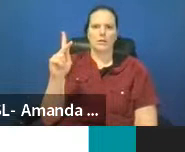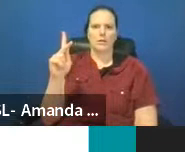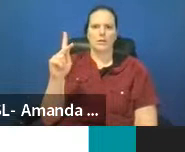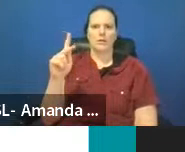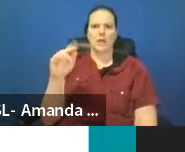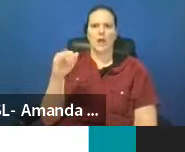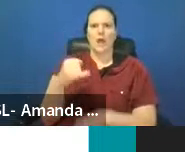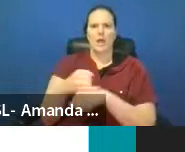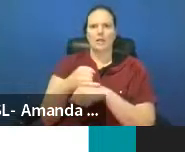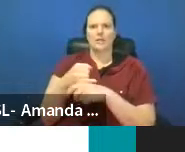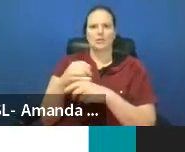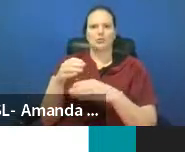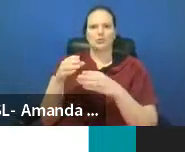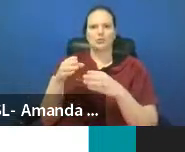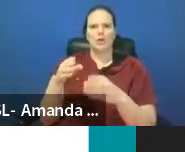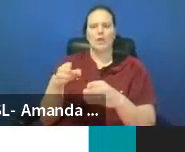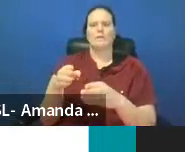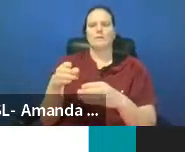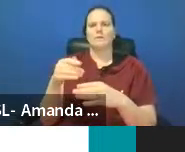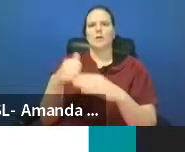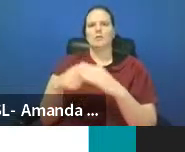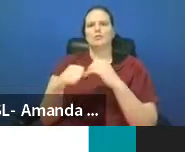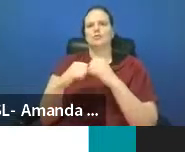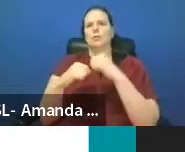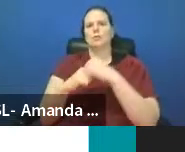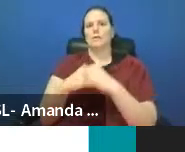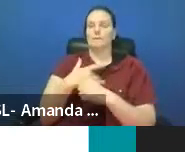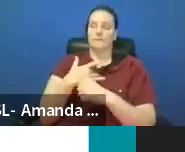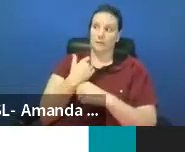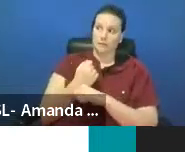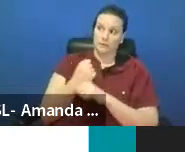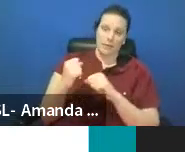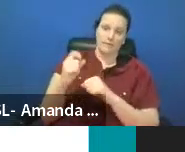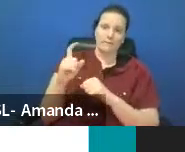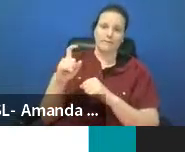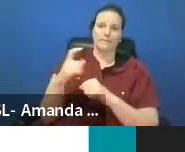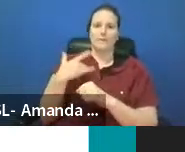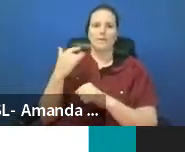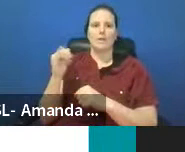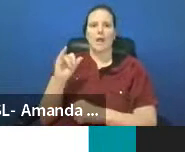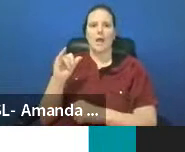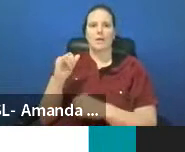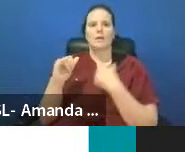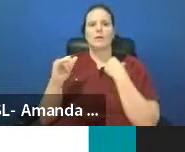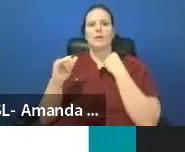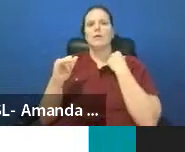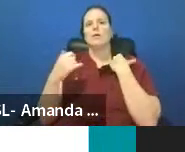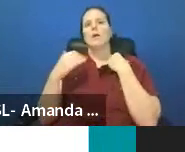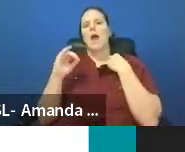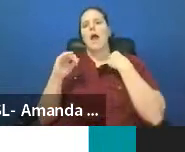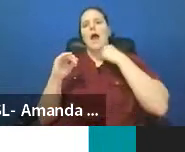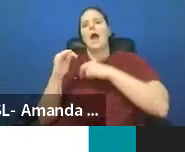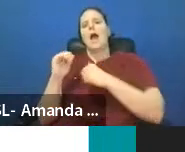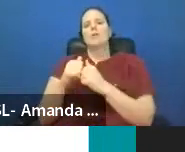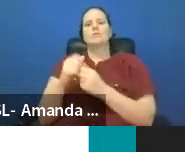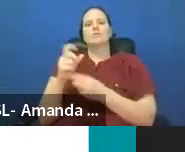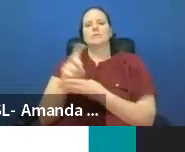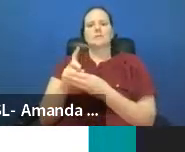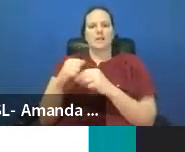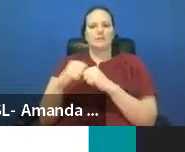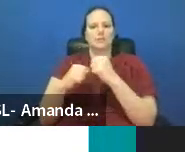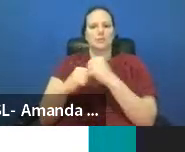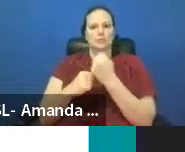could that feel like? Does it feel safe? How could the design of the structure support